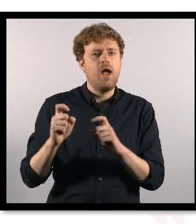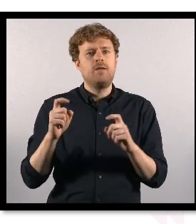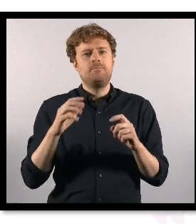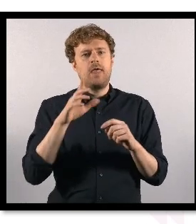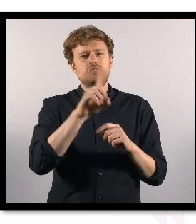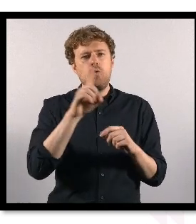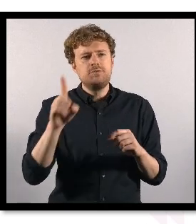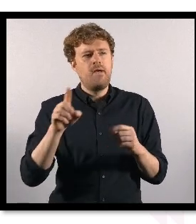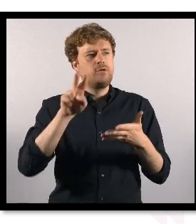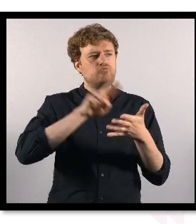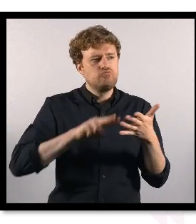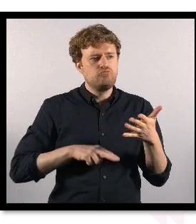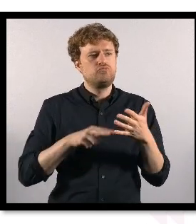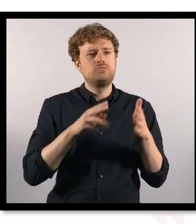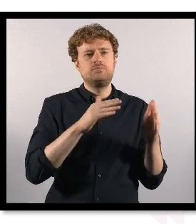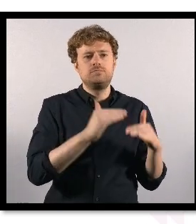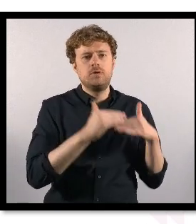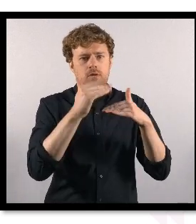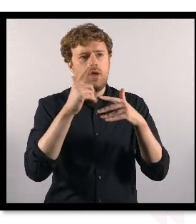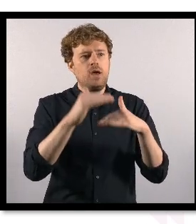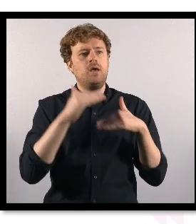getting things moving much faster.